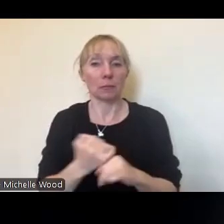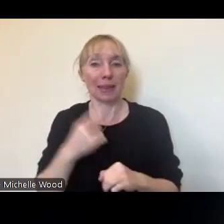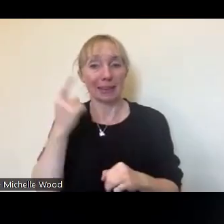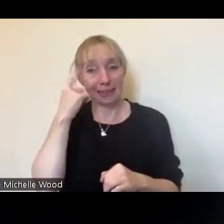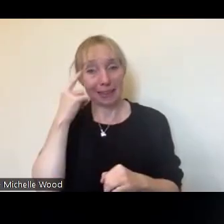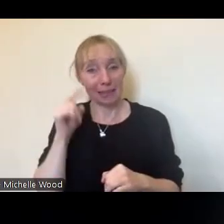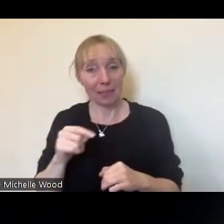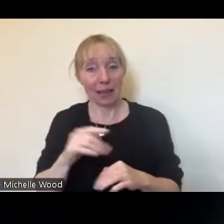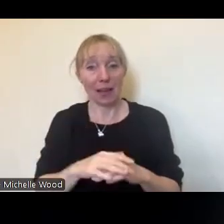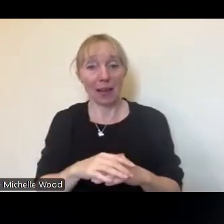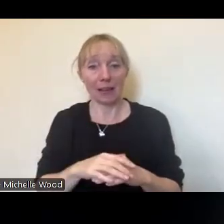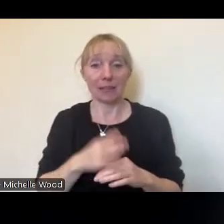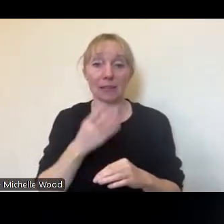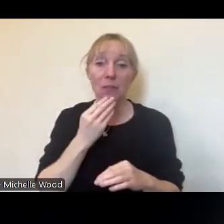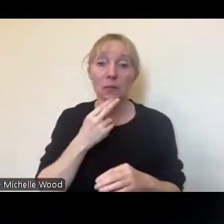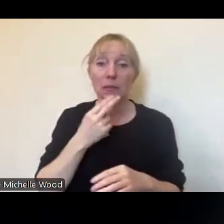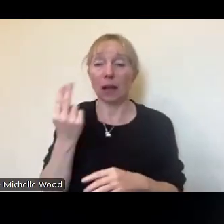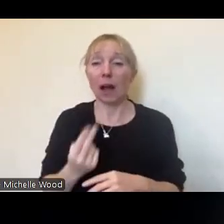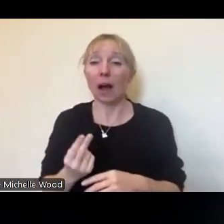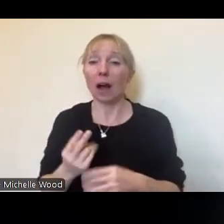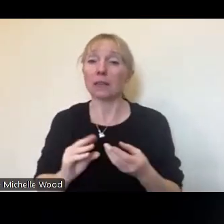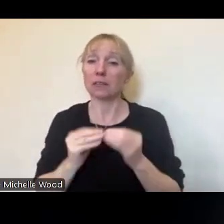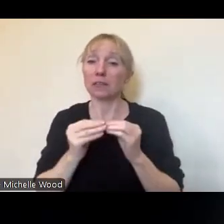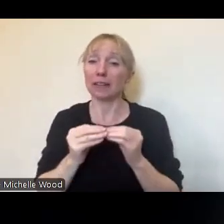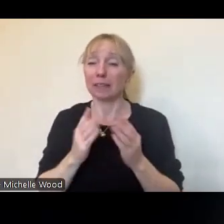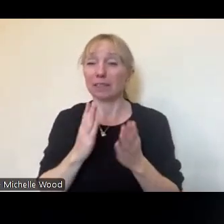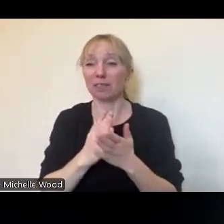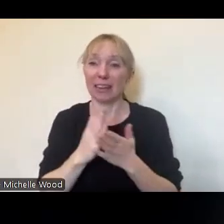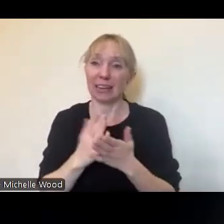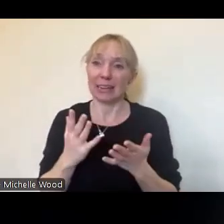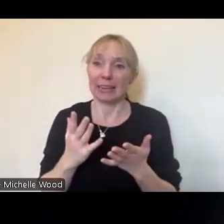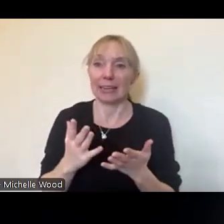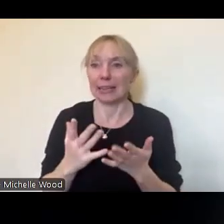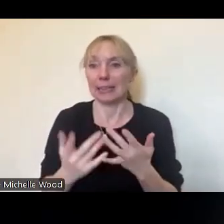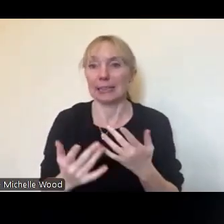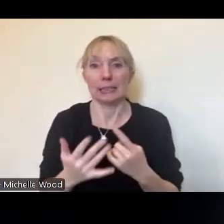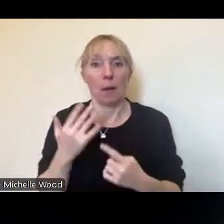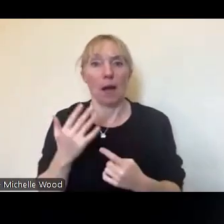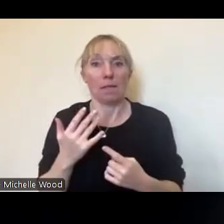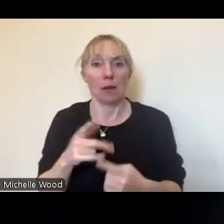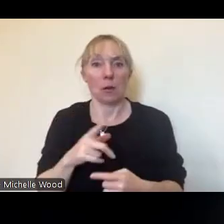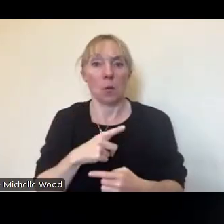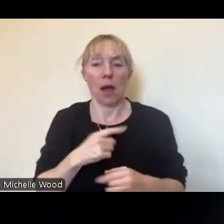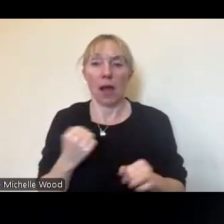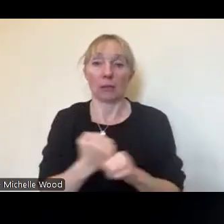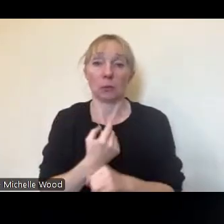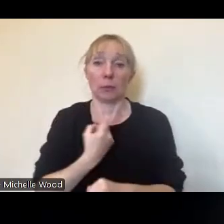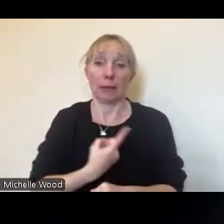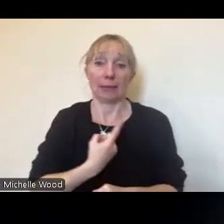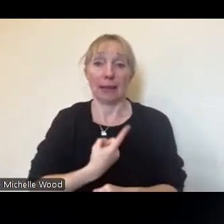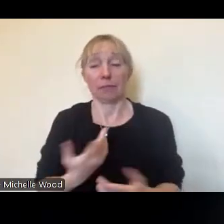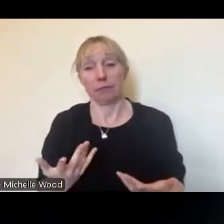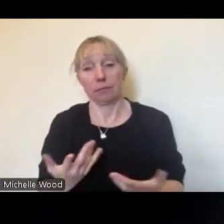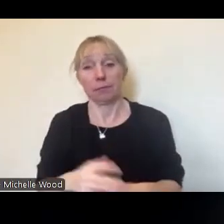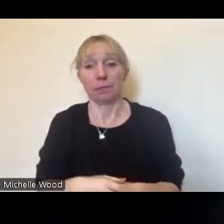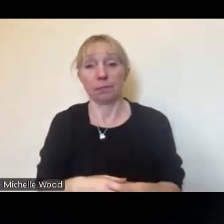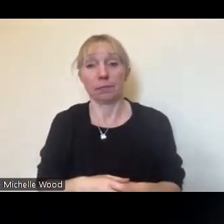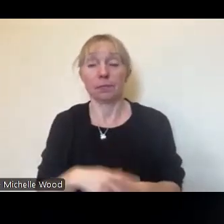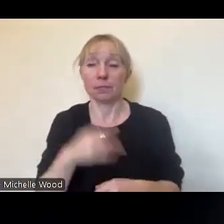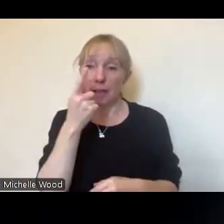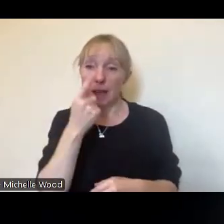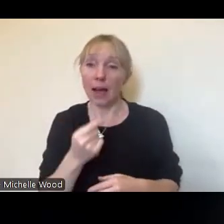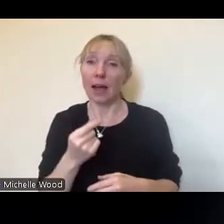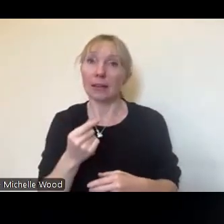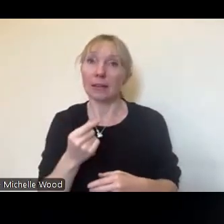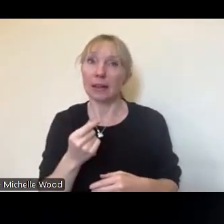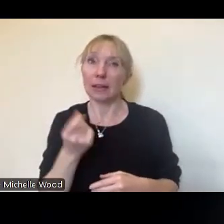as and using art and creativity as being especially inspiring because I do it myself. But I can see why